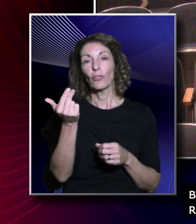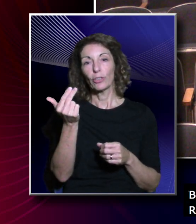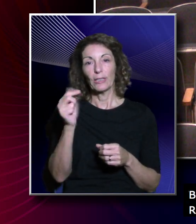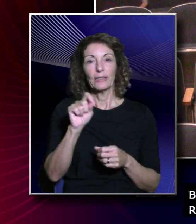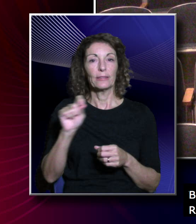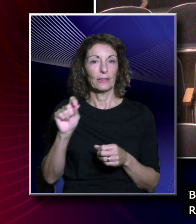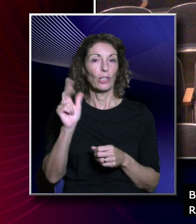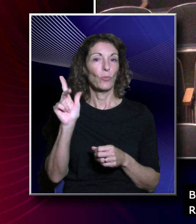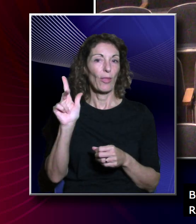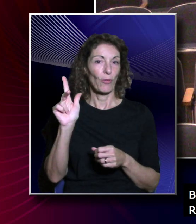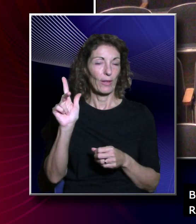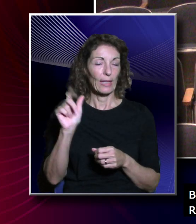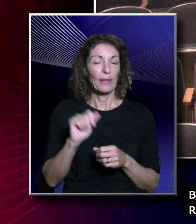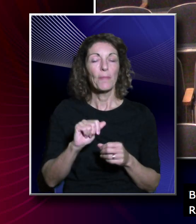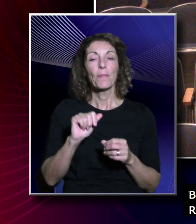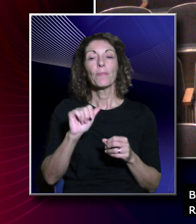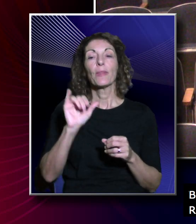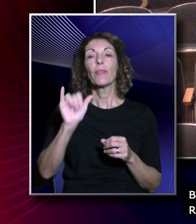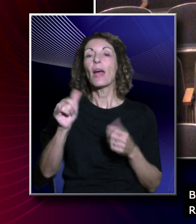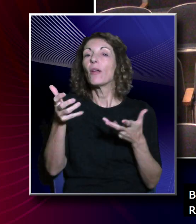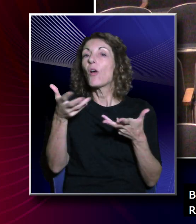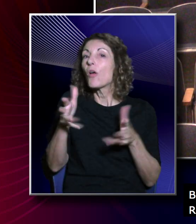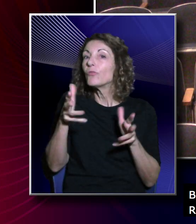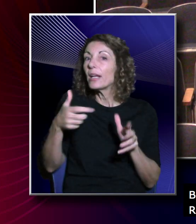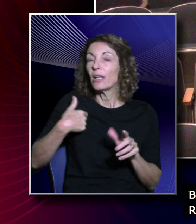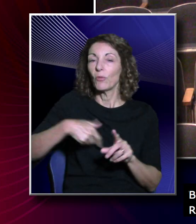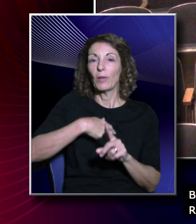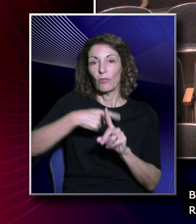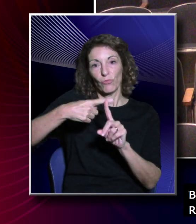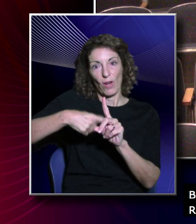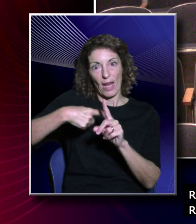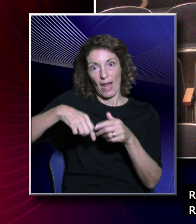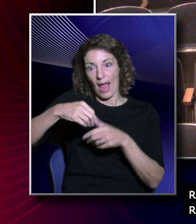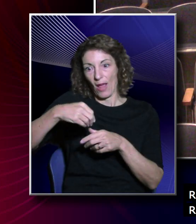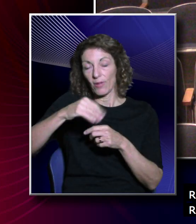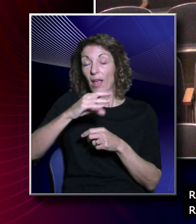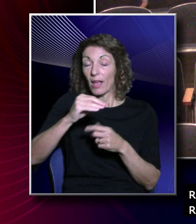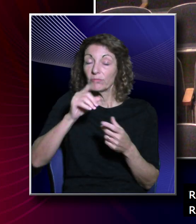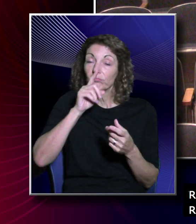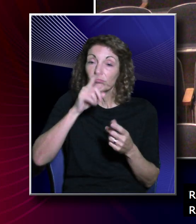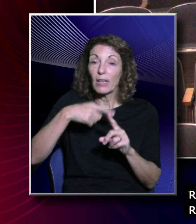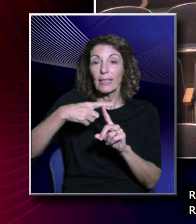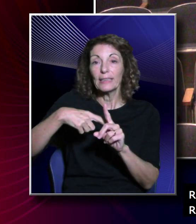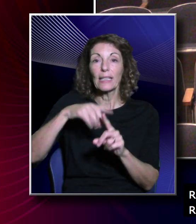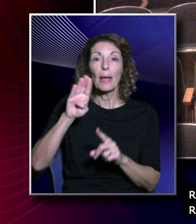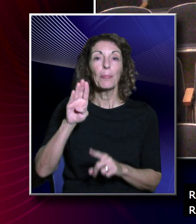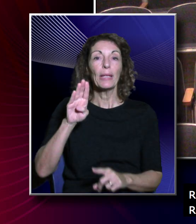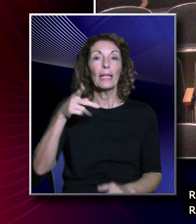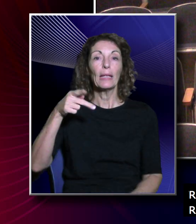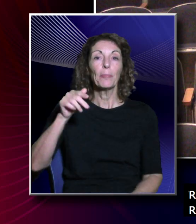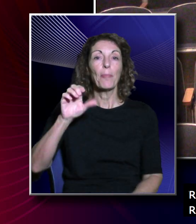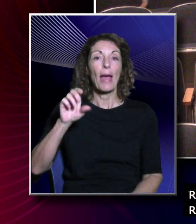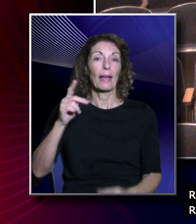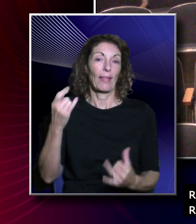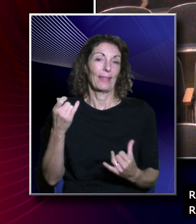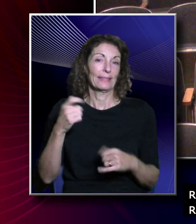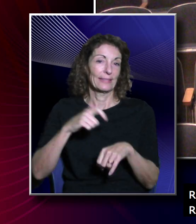15-1323, which is already we are renting out and in many ways leasing the BPAC at this time and